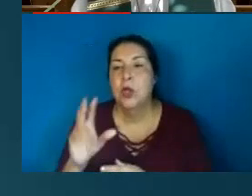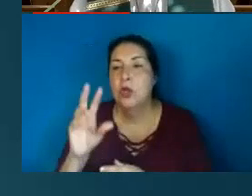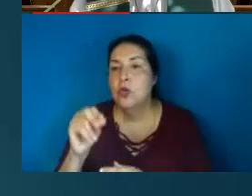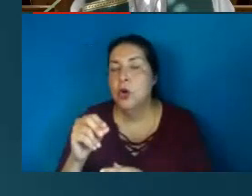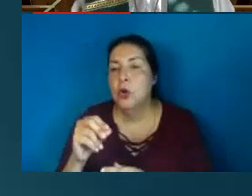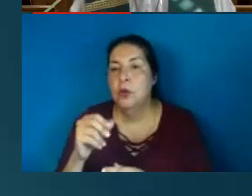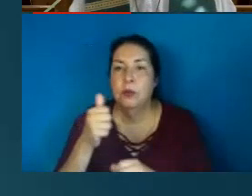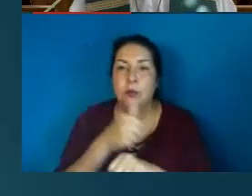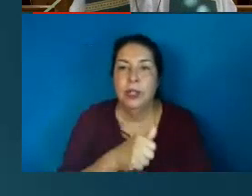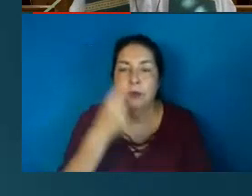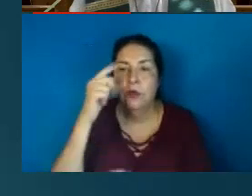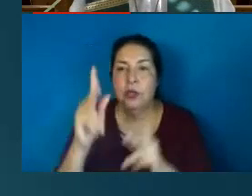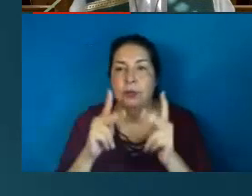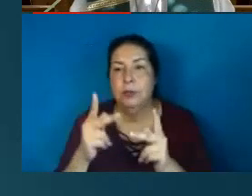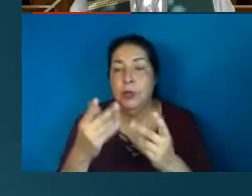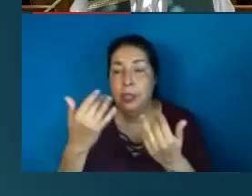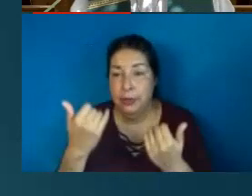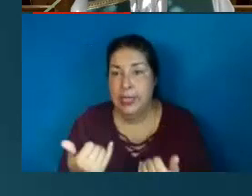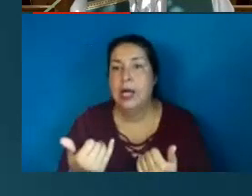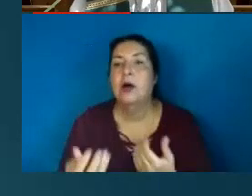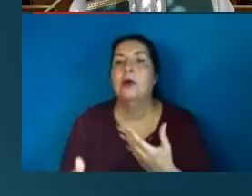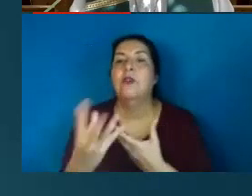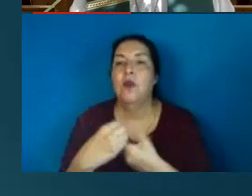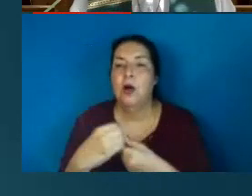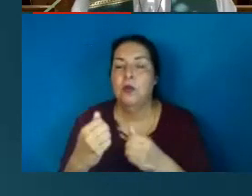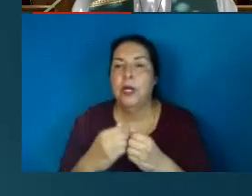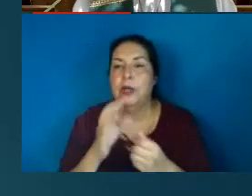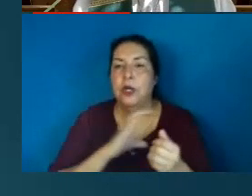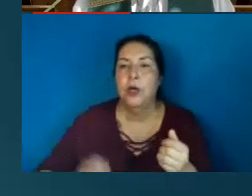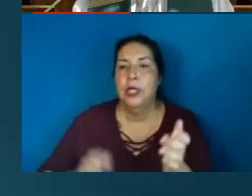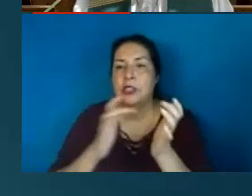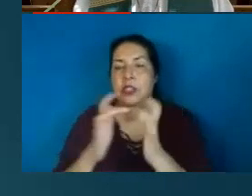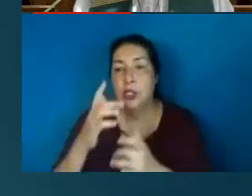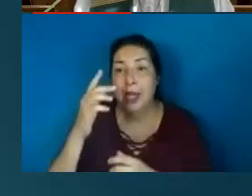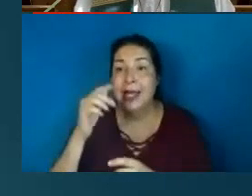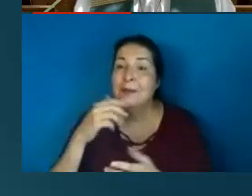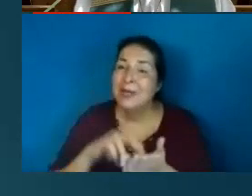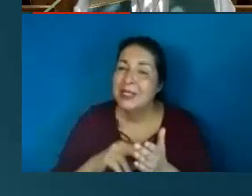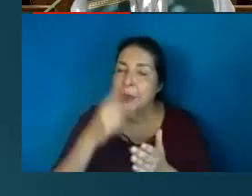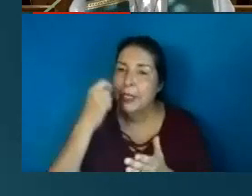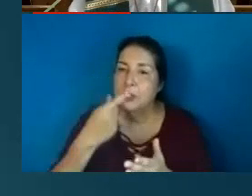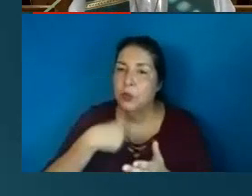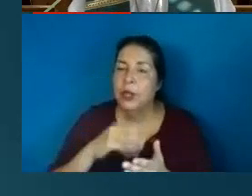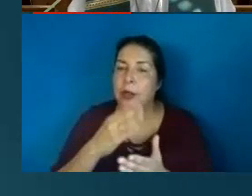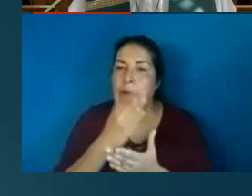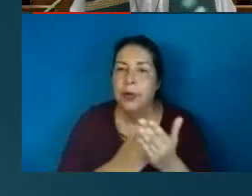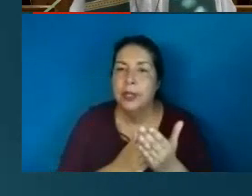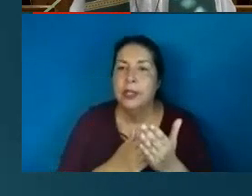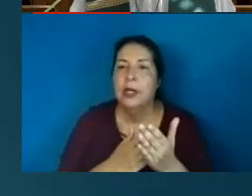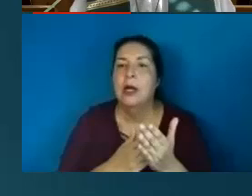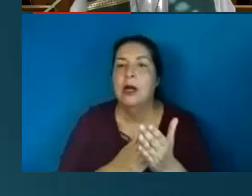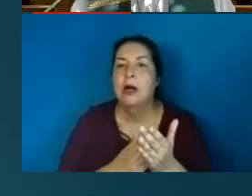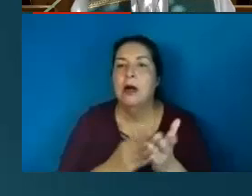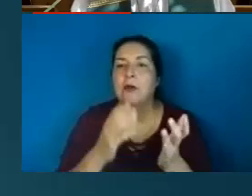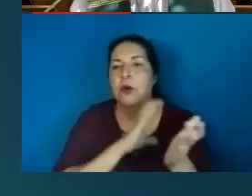for those who are in Christ Jesus. That means because we are in Christ Jesus, we need not fear